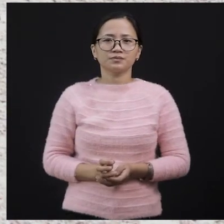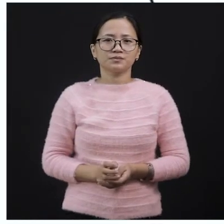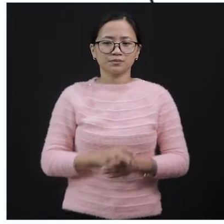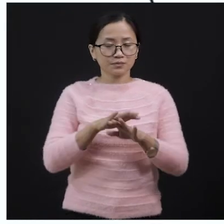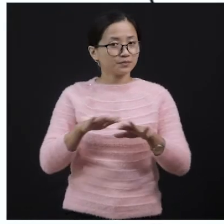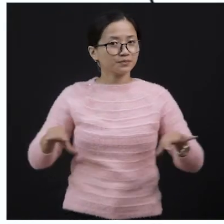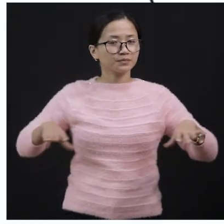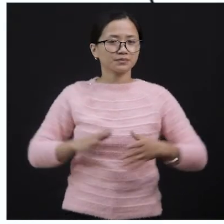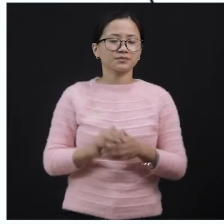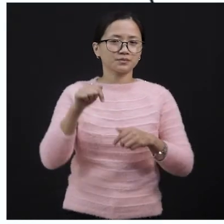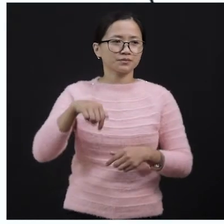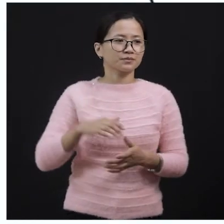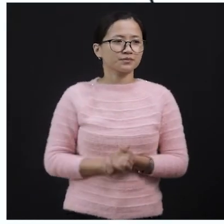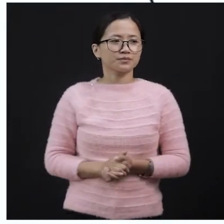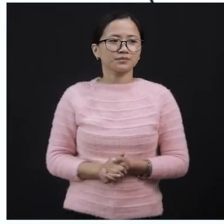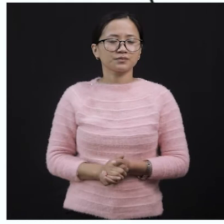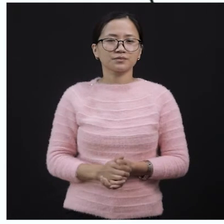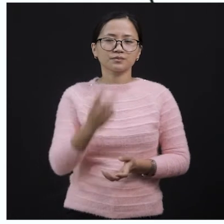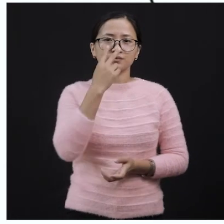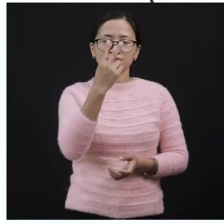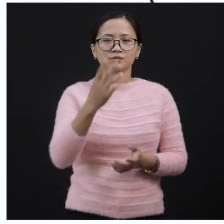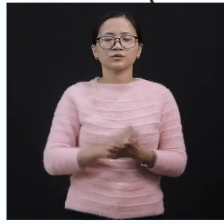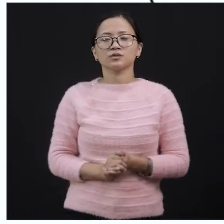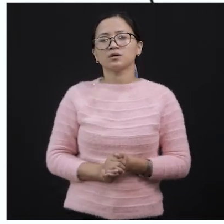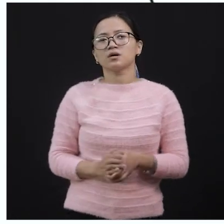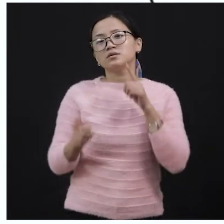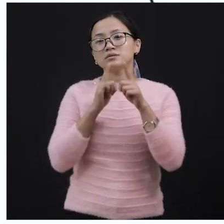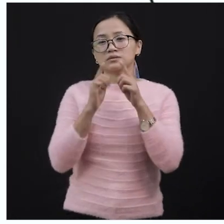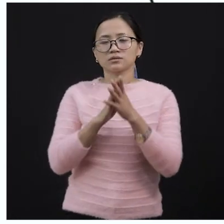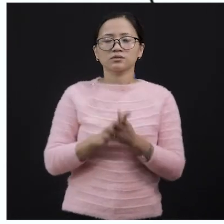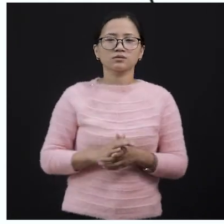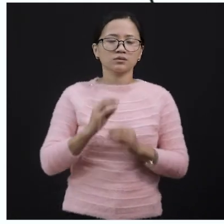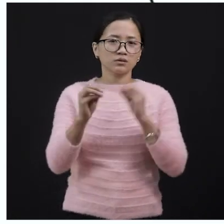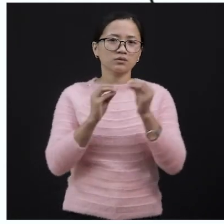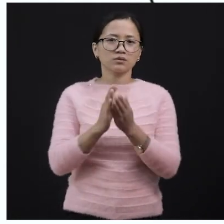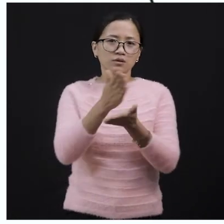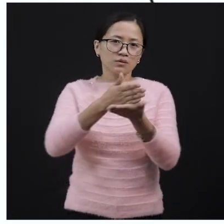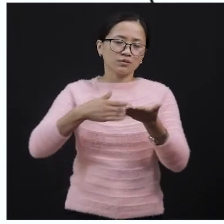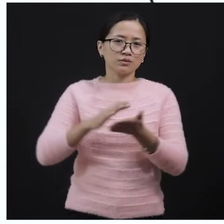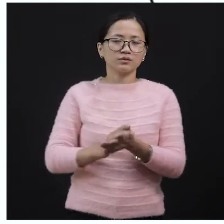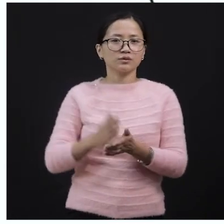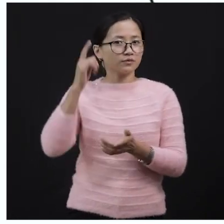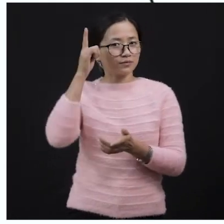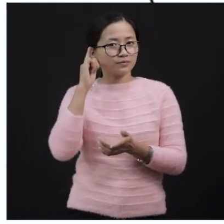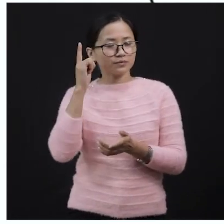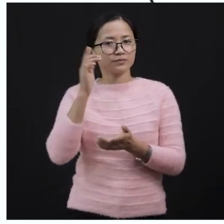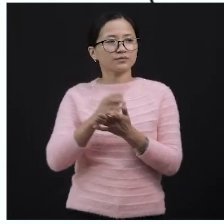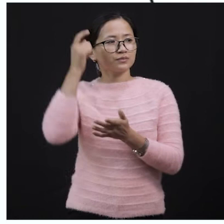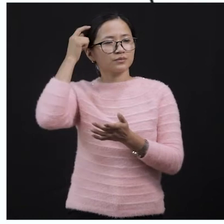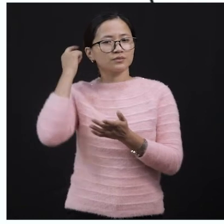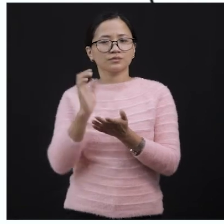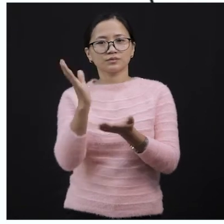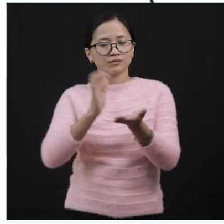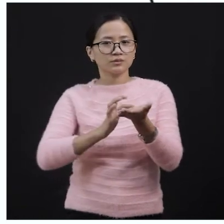So students, now we will discuss about the parts of shadow.